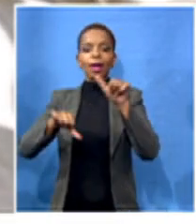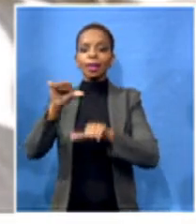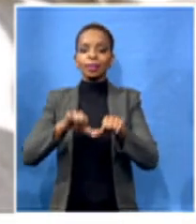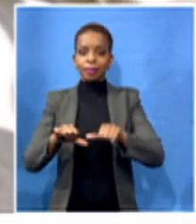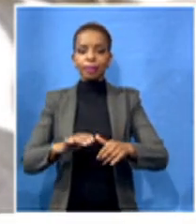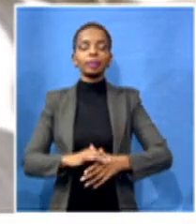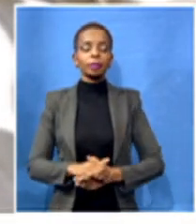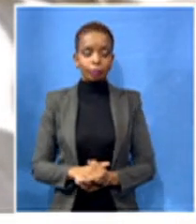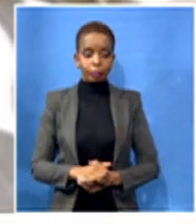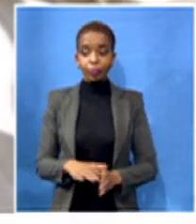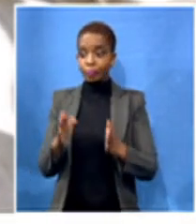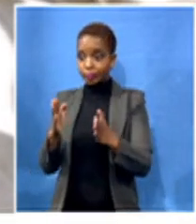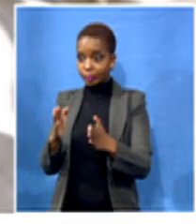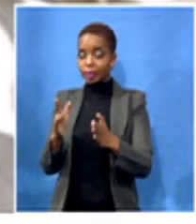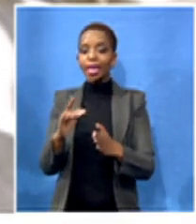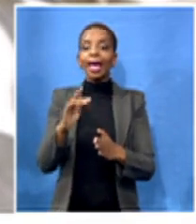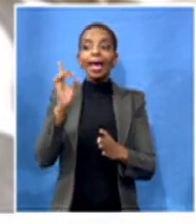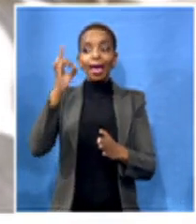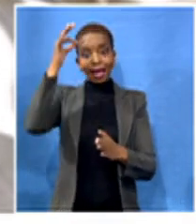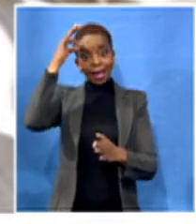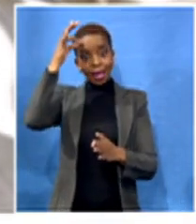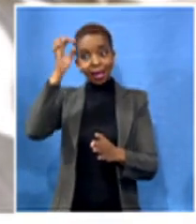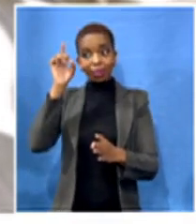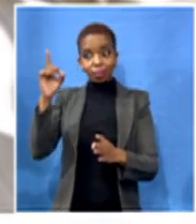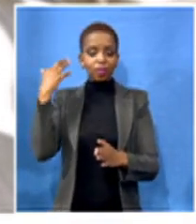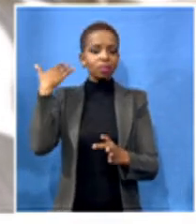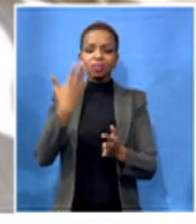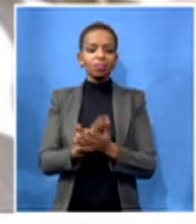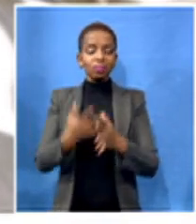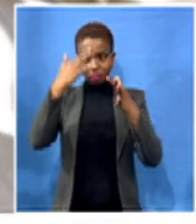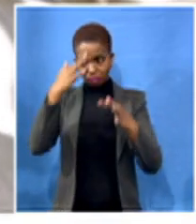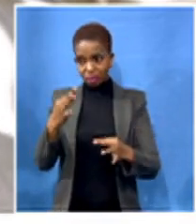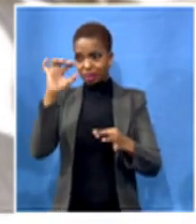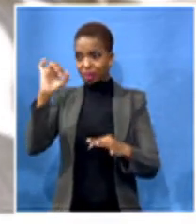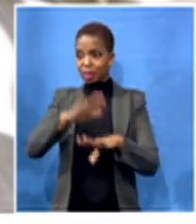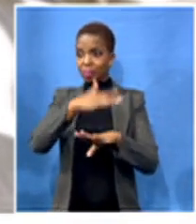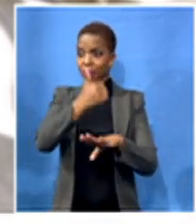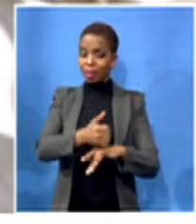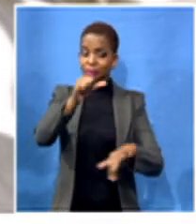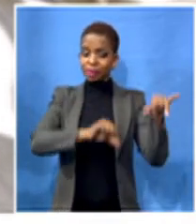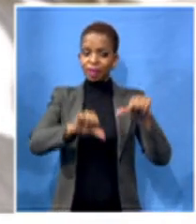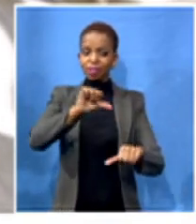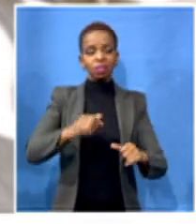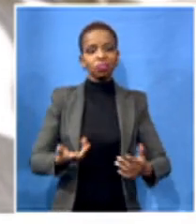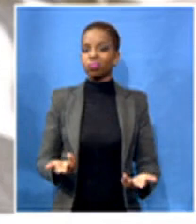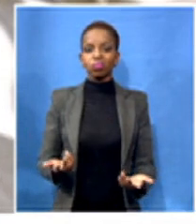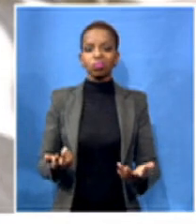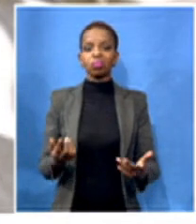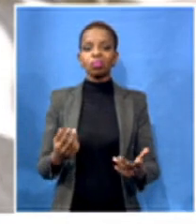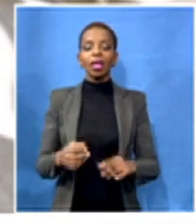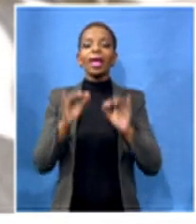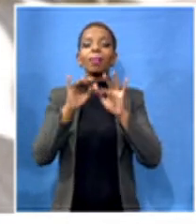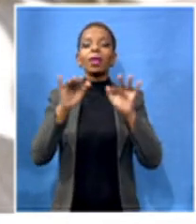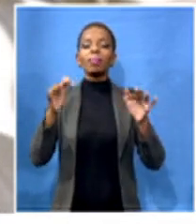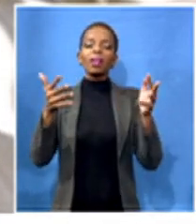unscientific, and this government has had a very long history of being unscientific. And people like Paddy also made this point